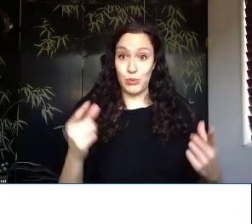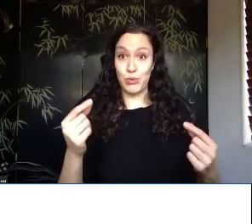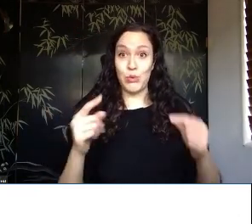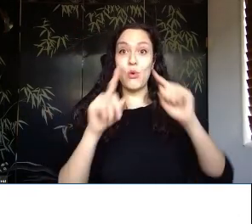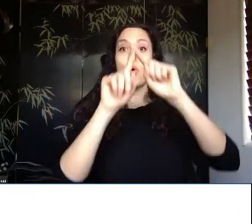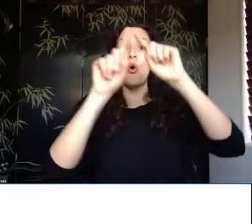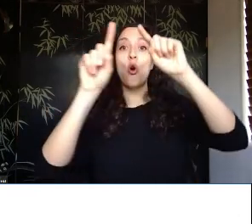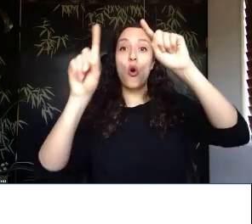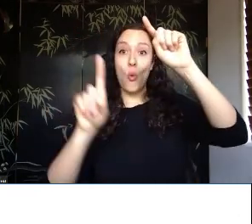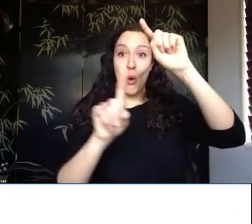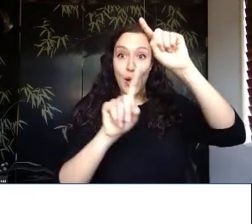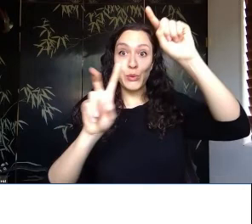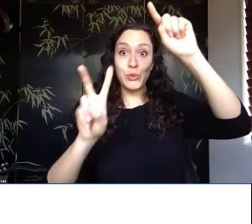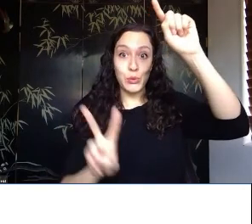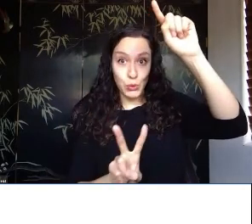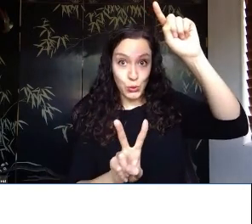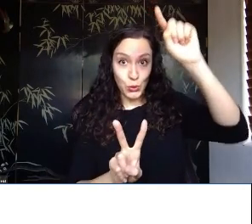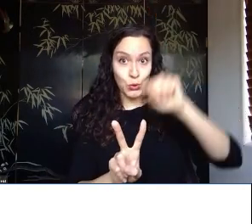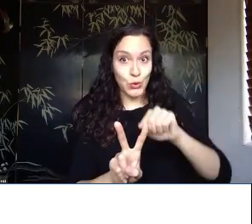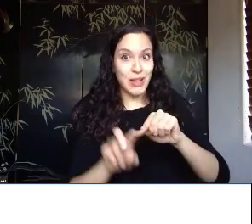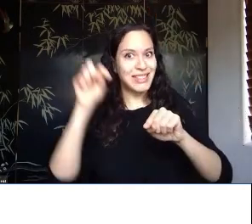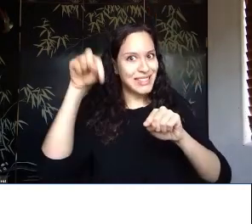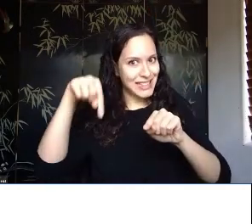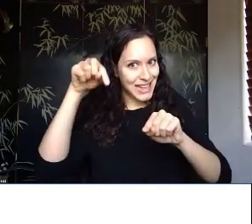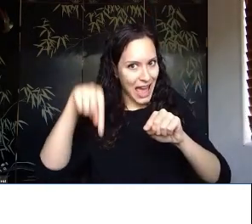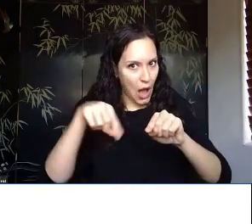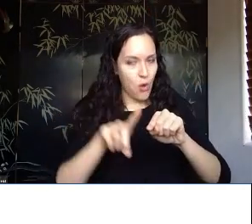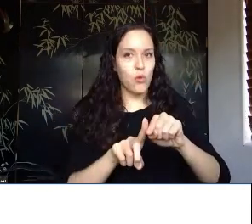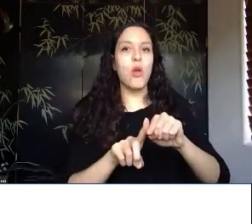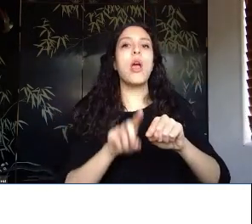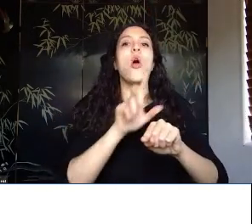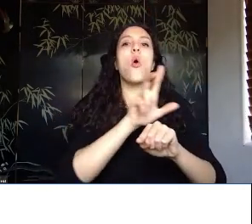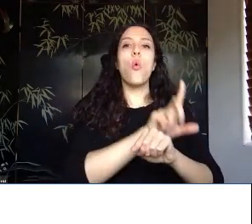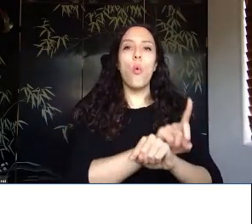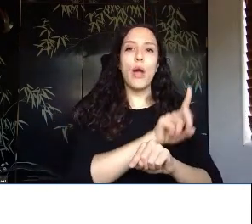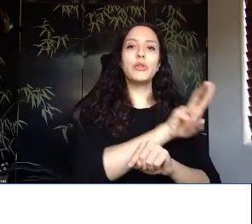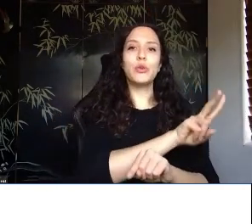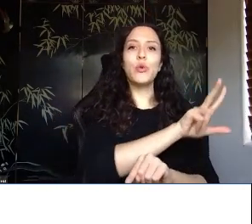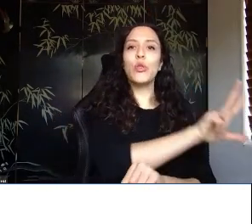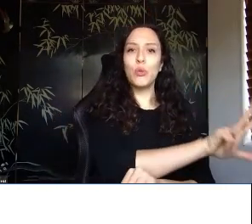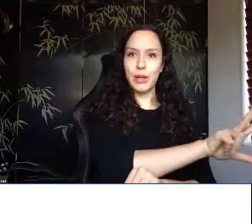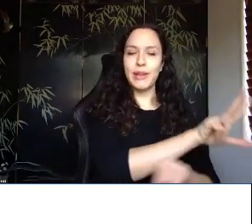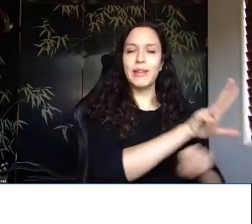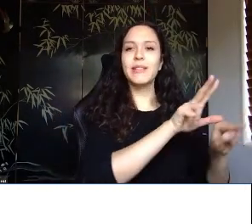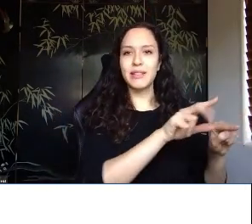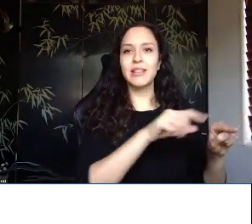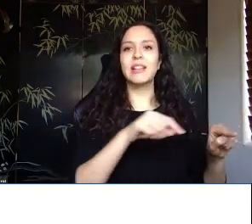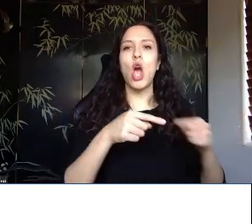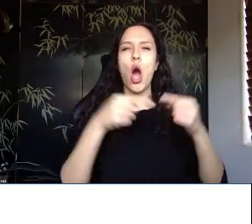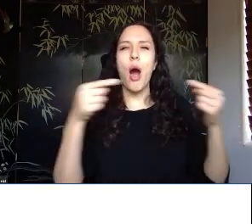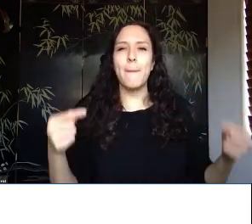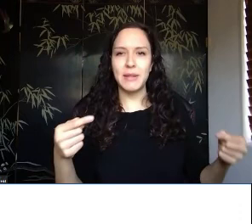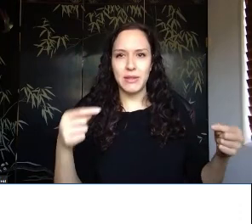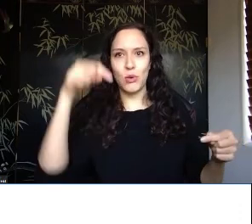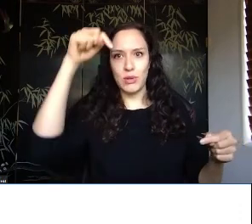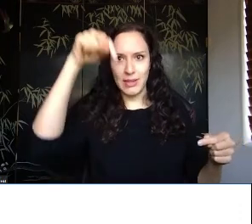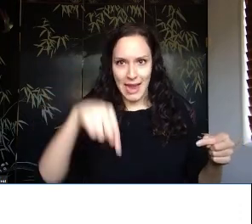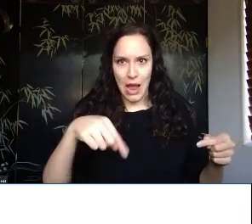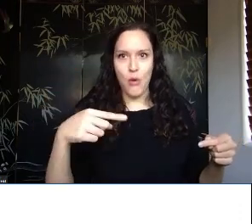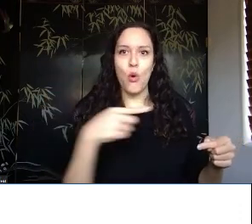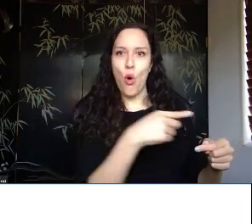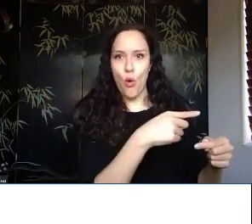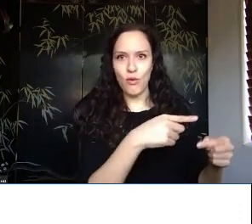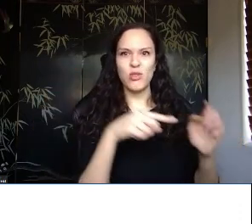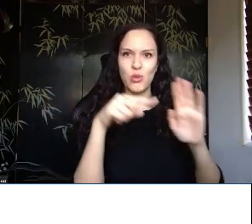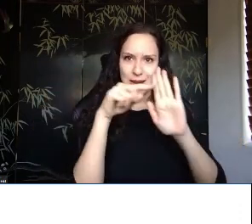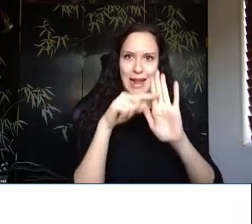2 and then go to the left 3. So think of the opposite. Down 2 to the left 3. Okay, and